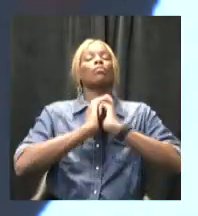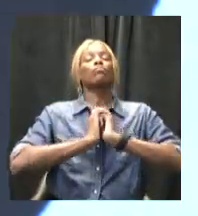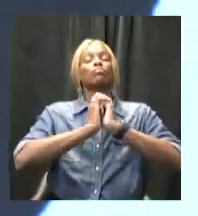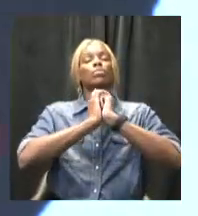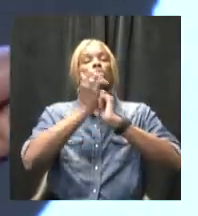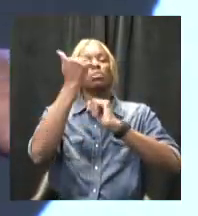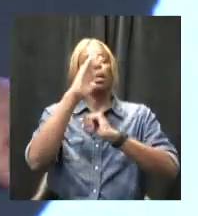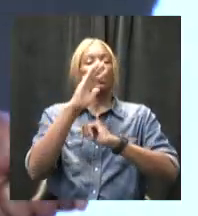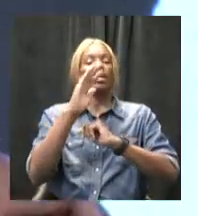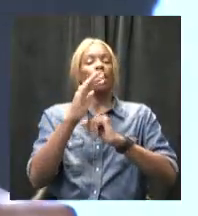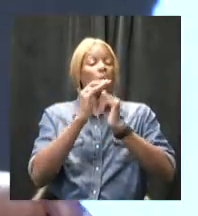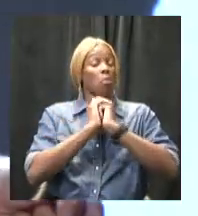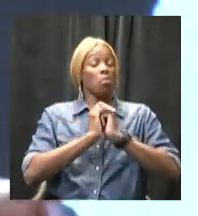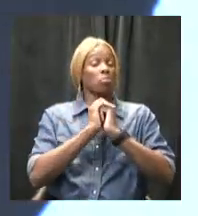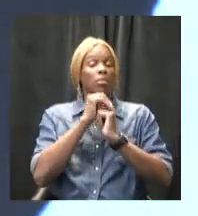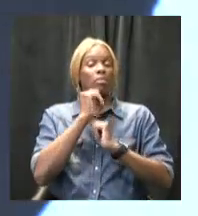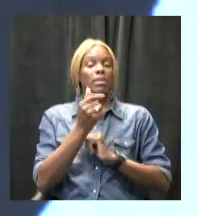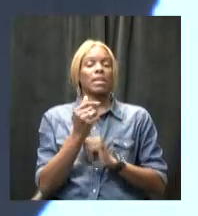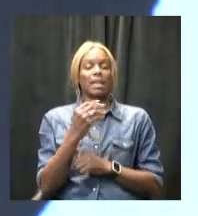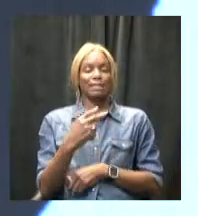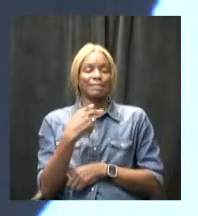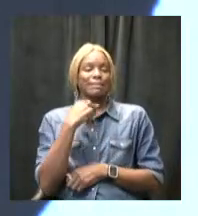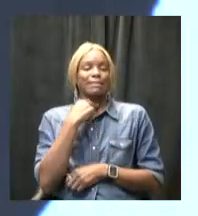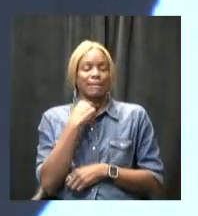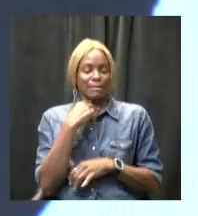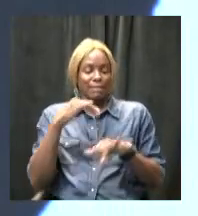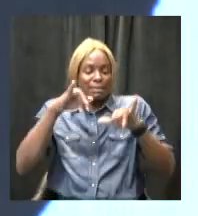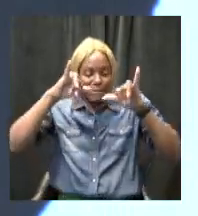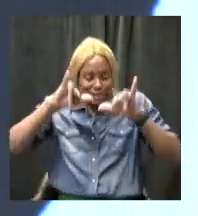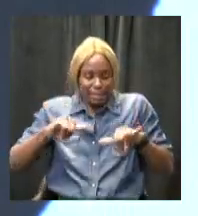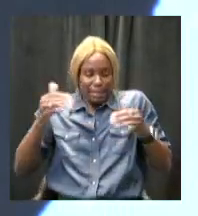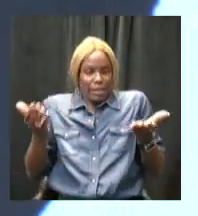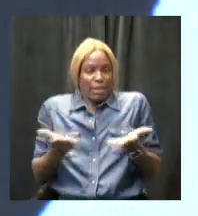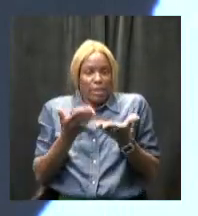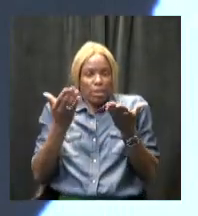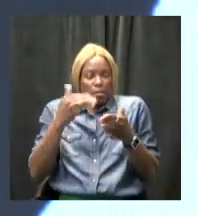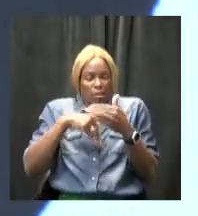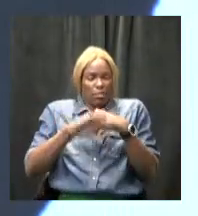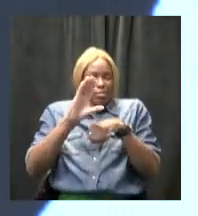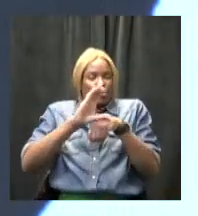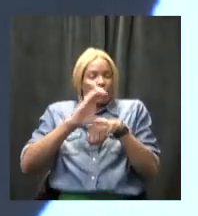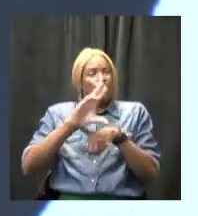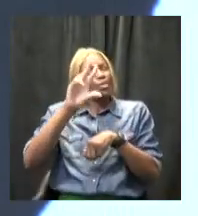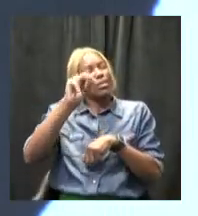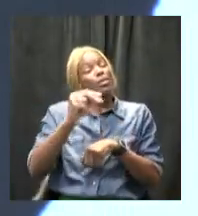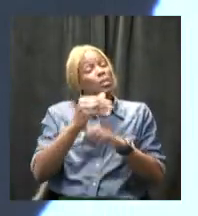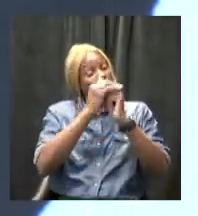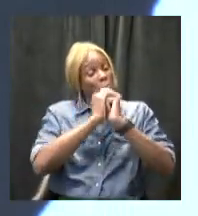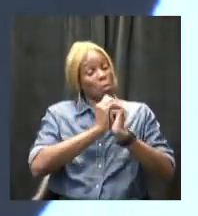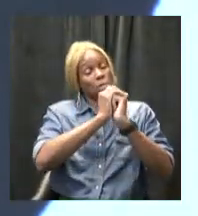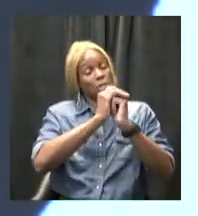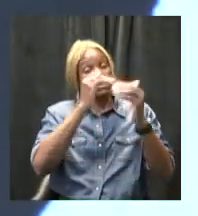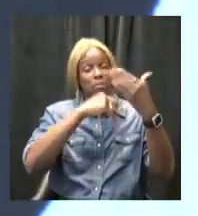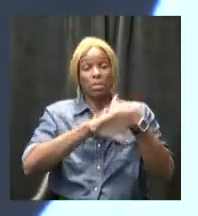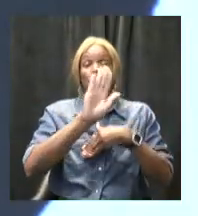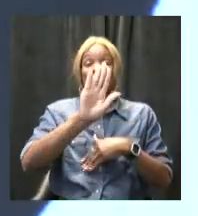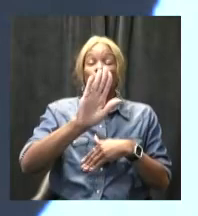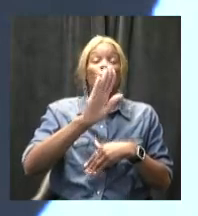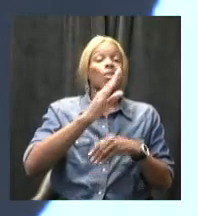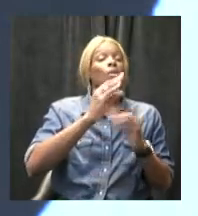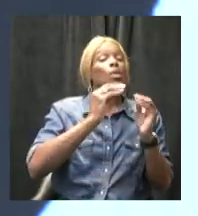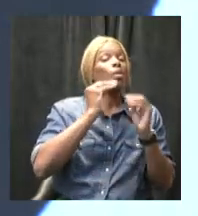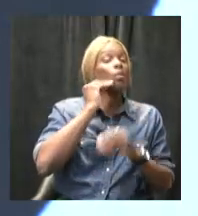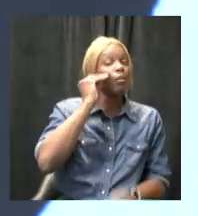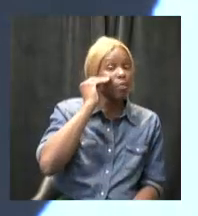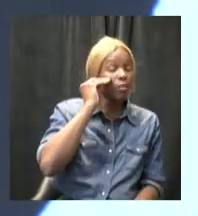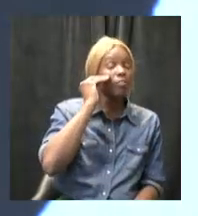not confined just to what happens in this building alone, but you can worship in your house right now on Sunday morning